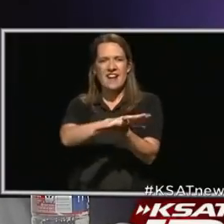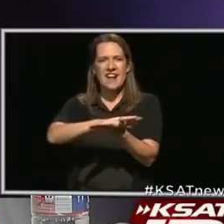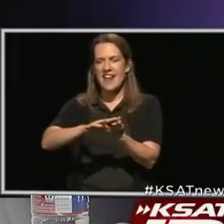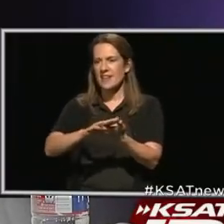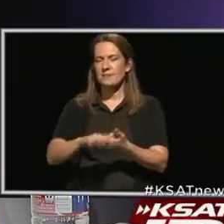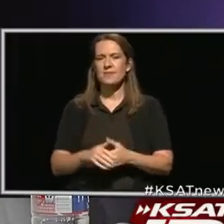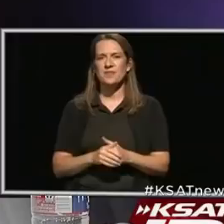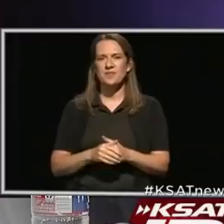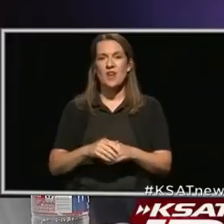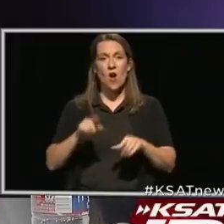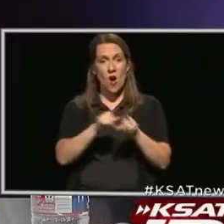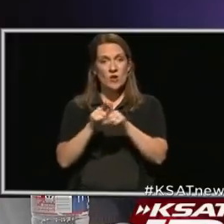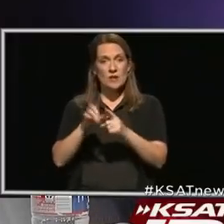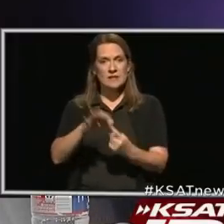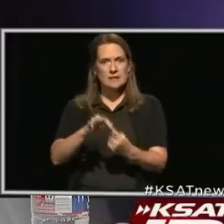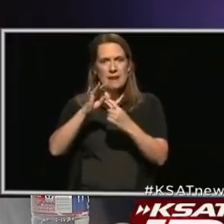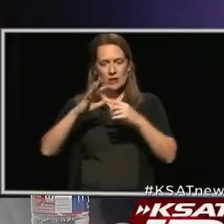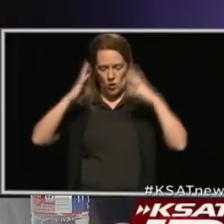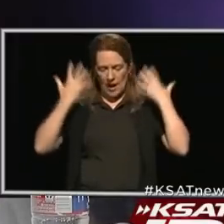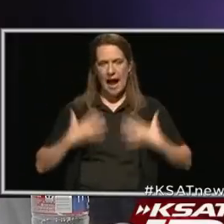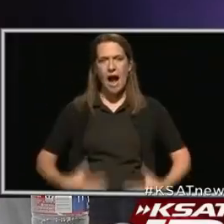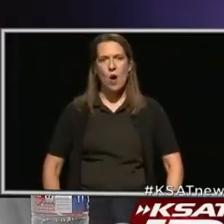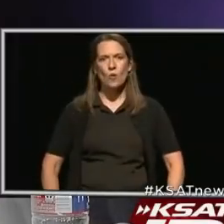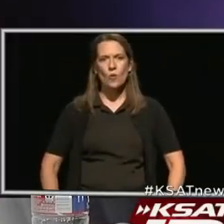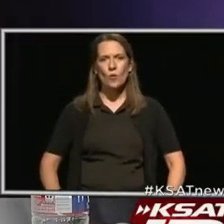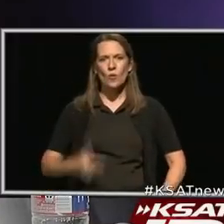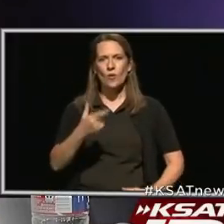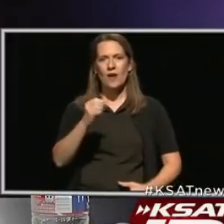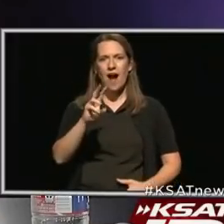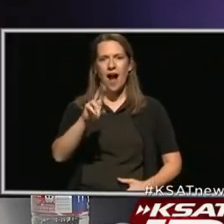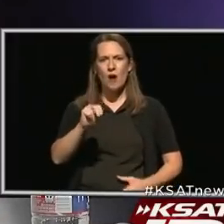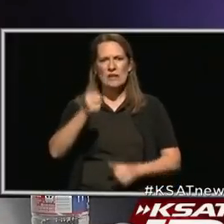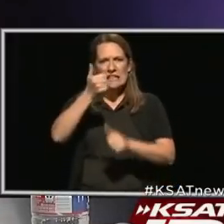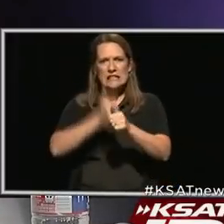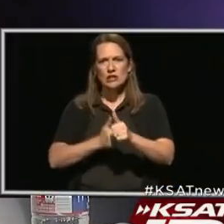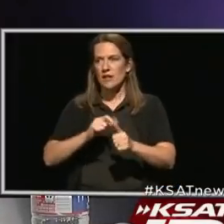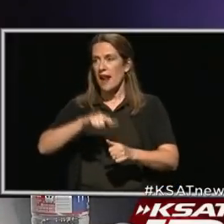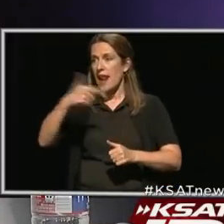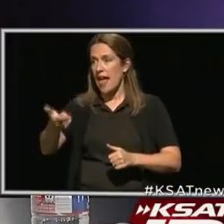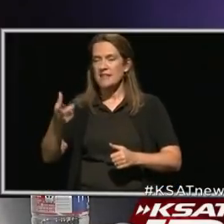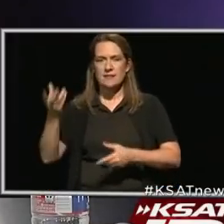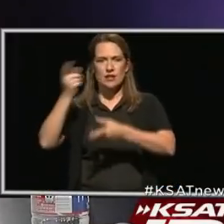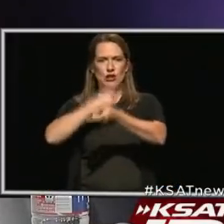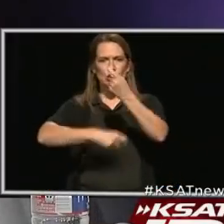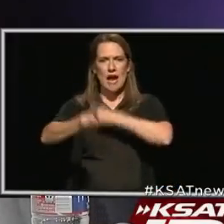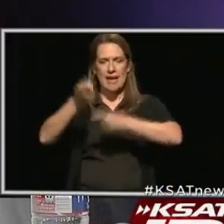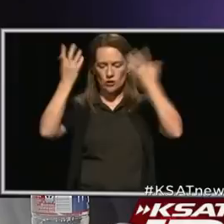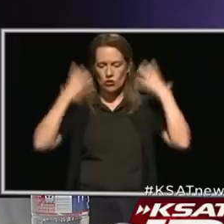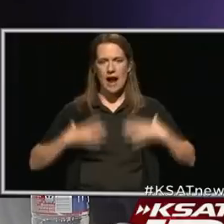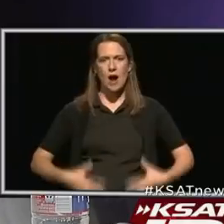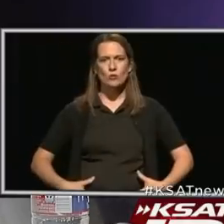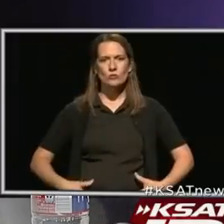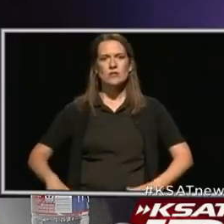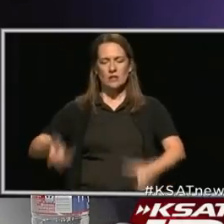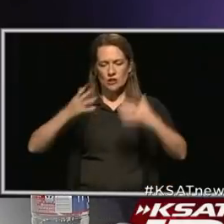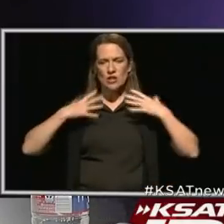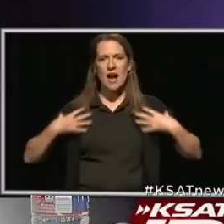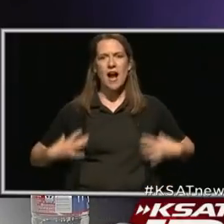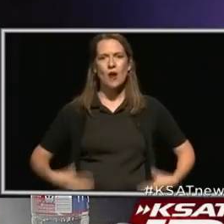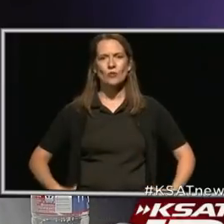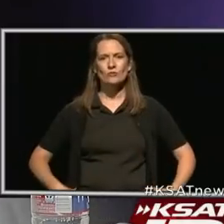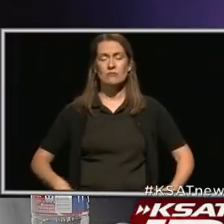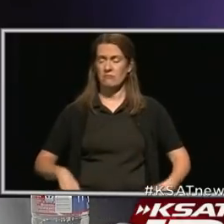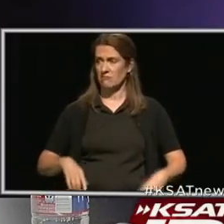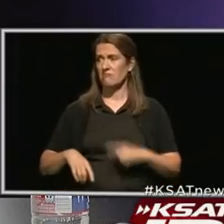has gowns that she changes her gown, you know, for each person that comes in to get a haircut. So I think